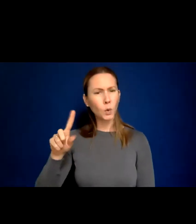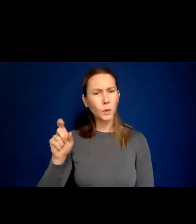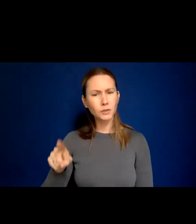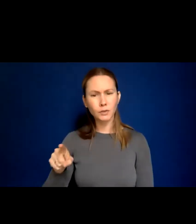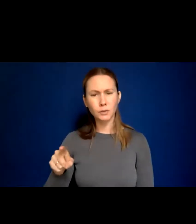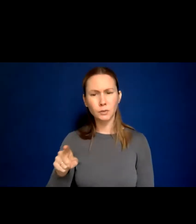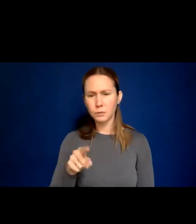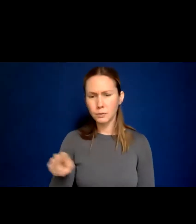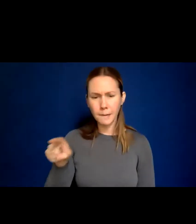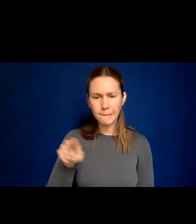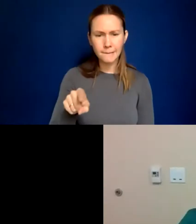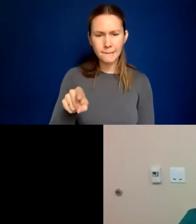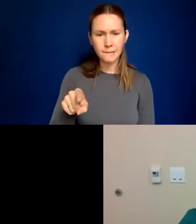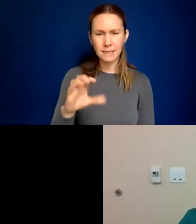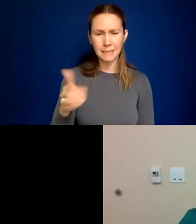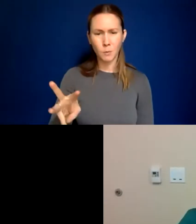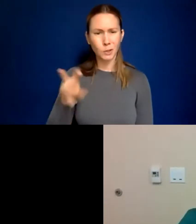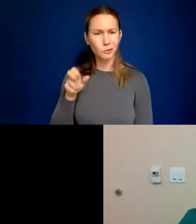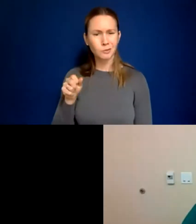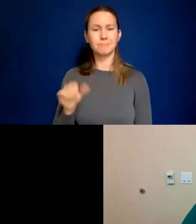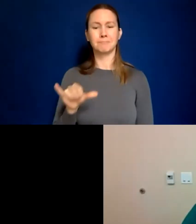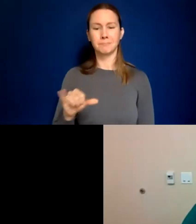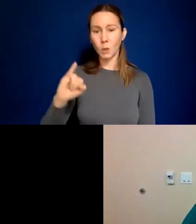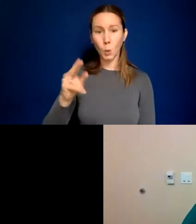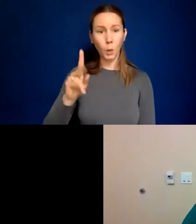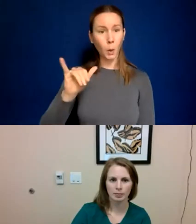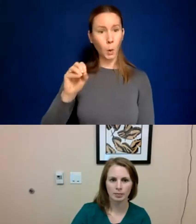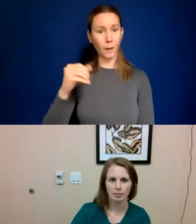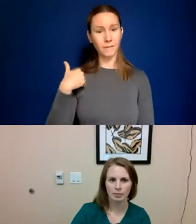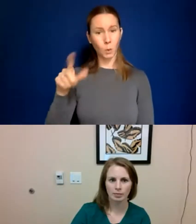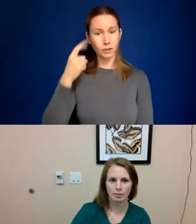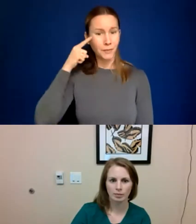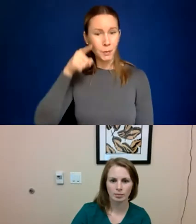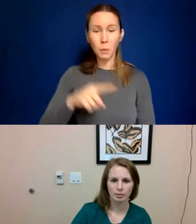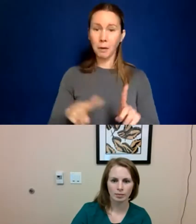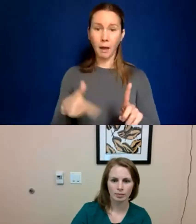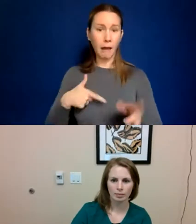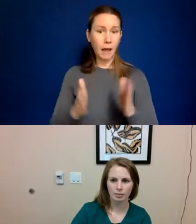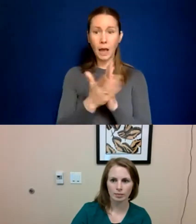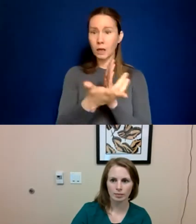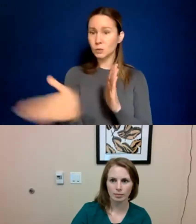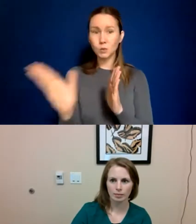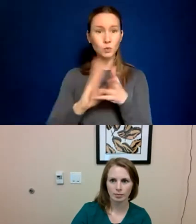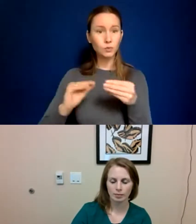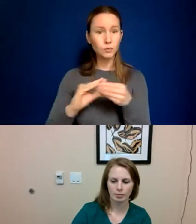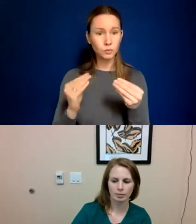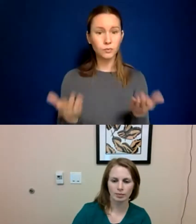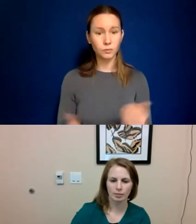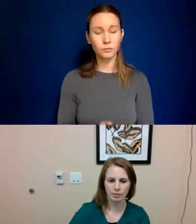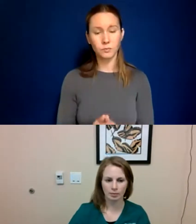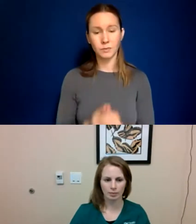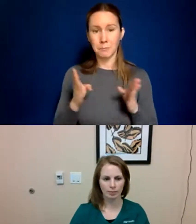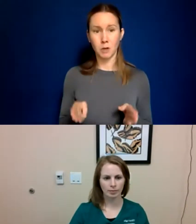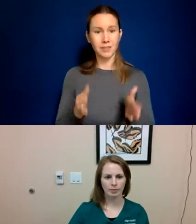retracted. So Julio, this one is for you, but I would invite any of you to chime in. This person